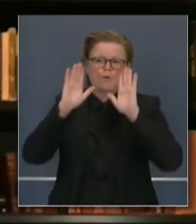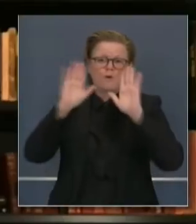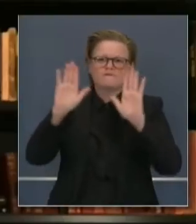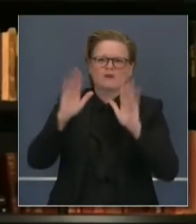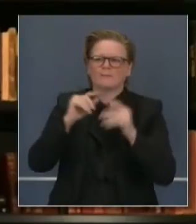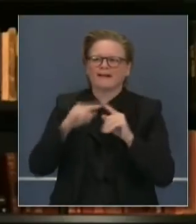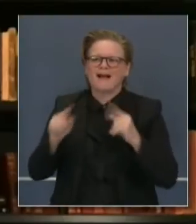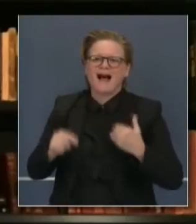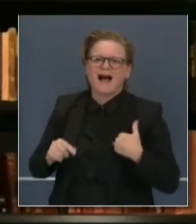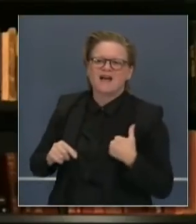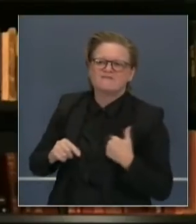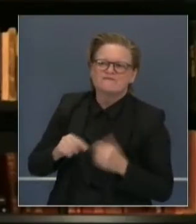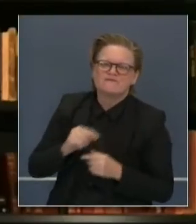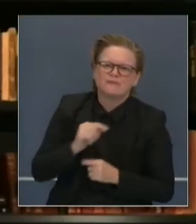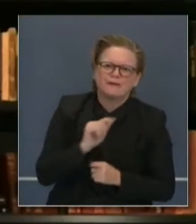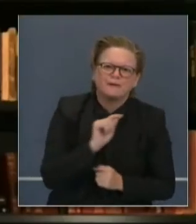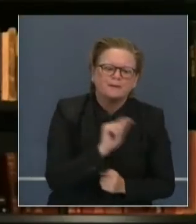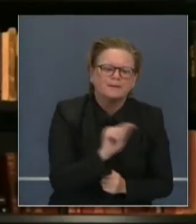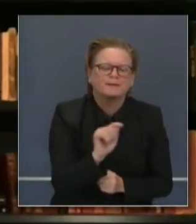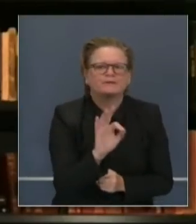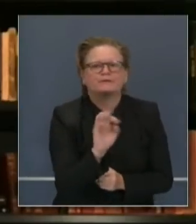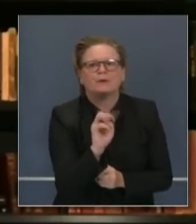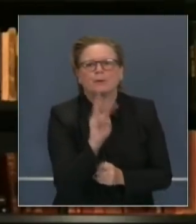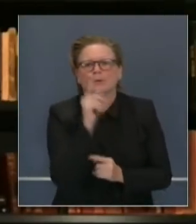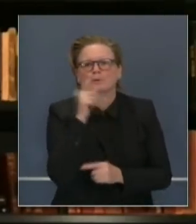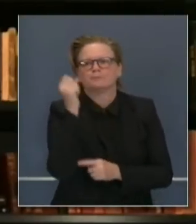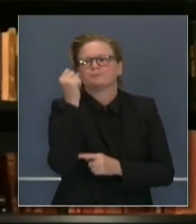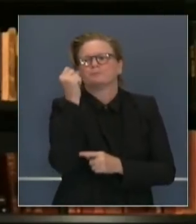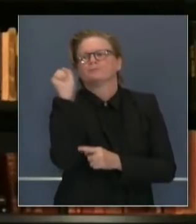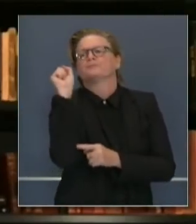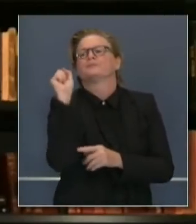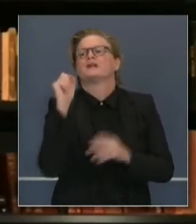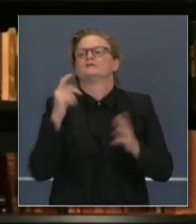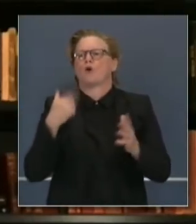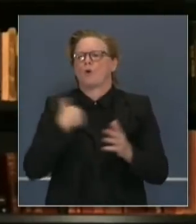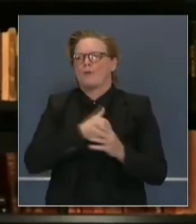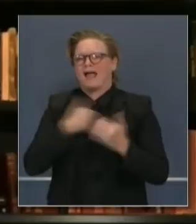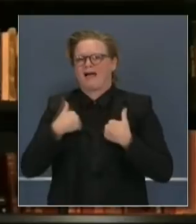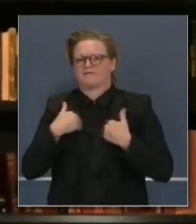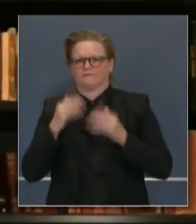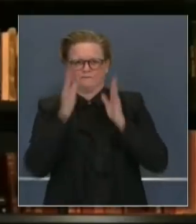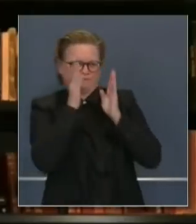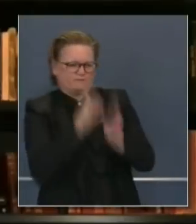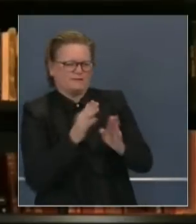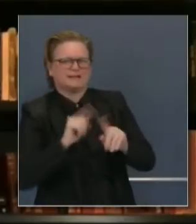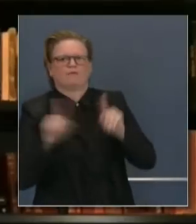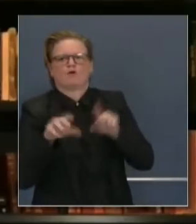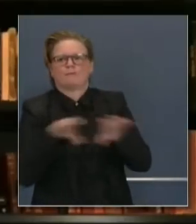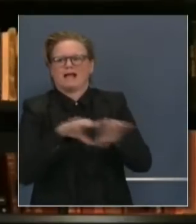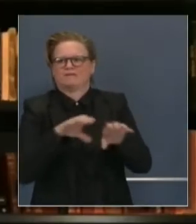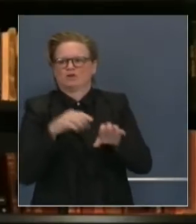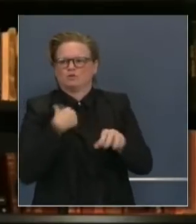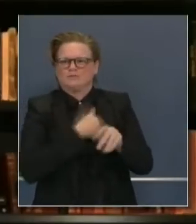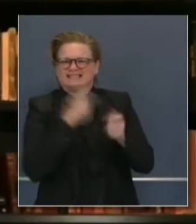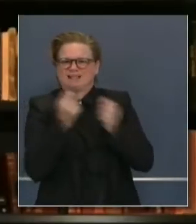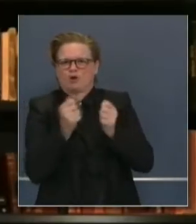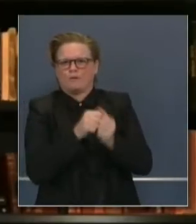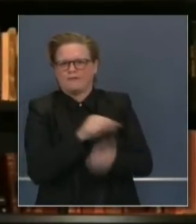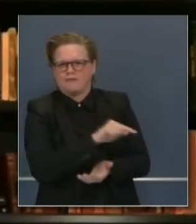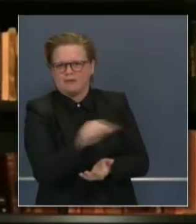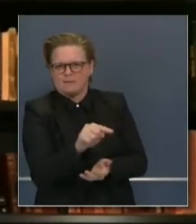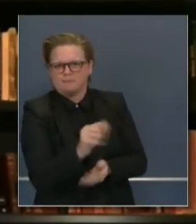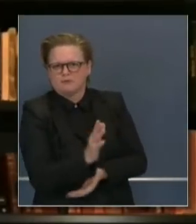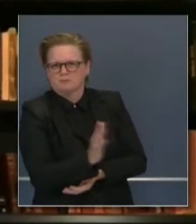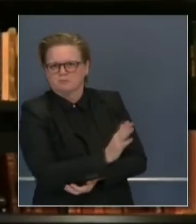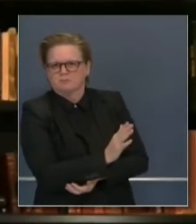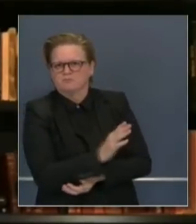where we are just encouraging some different behavior. And we have some tools that we've been exercising in terms of encouraging that